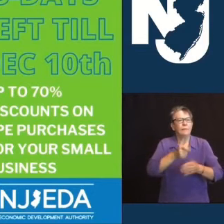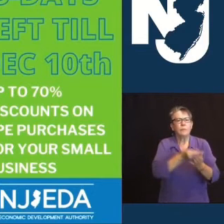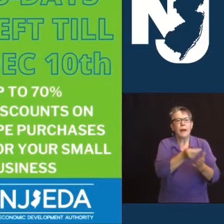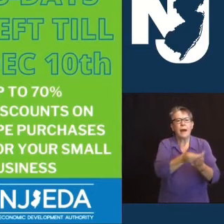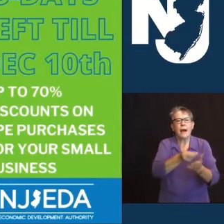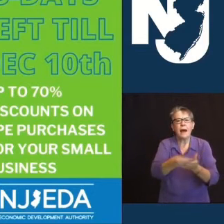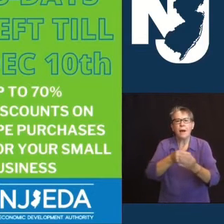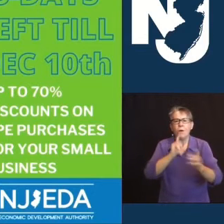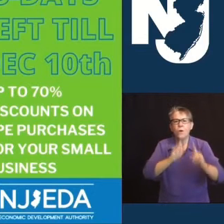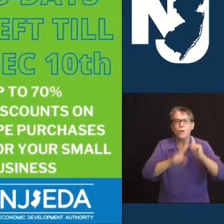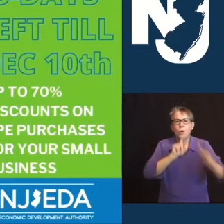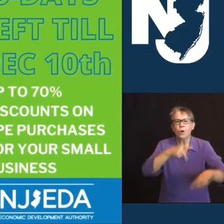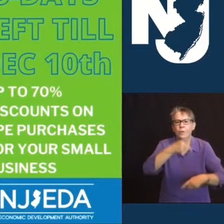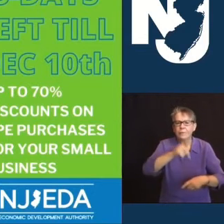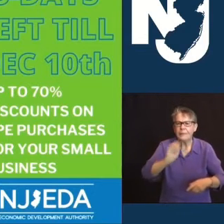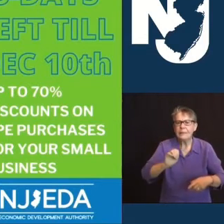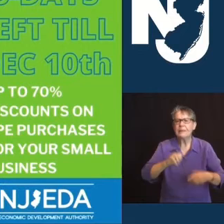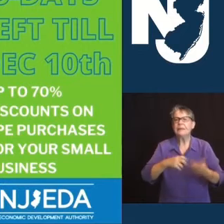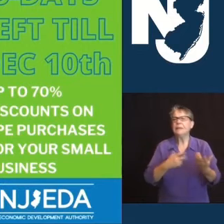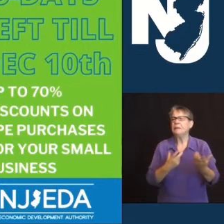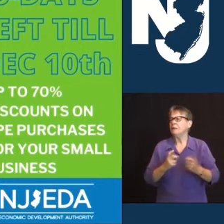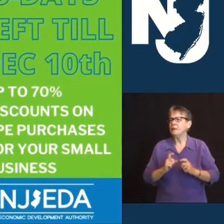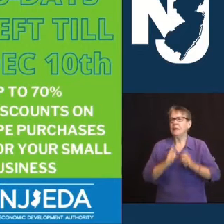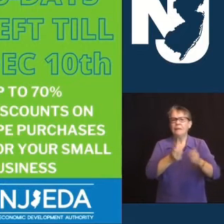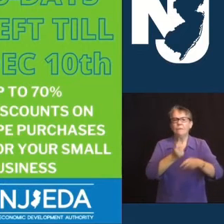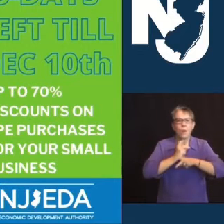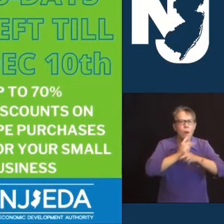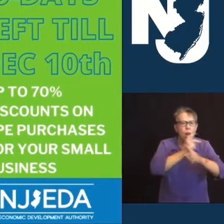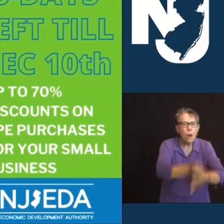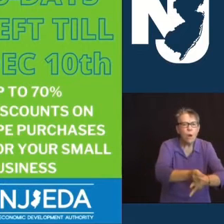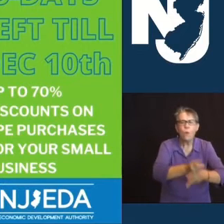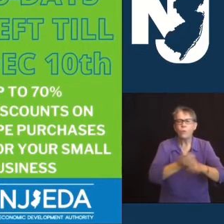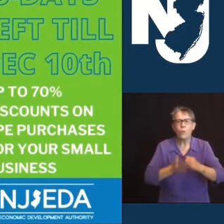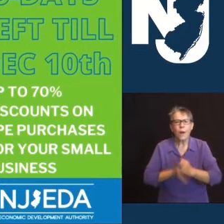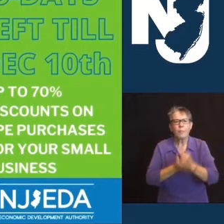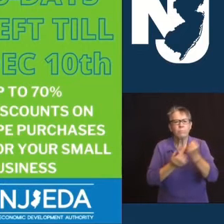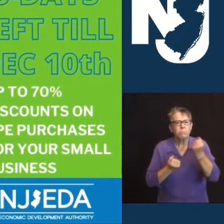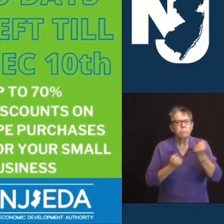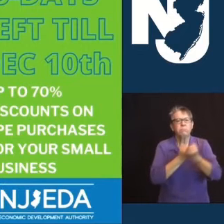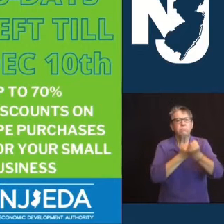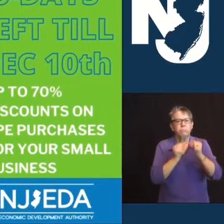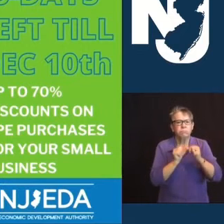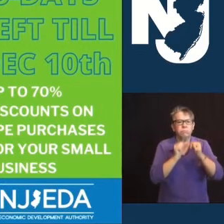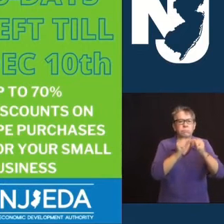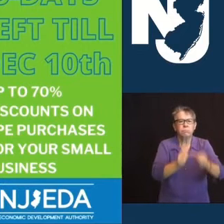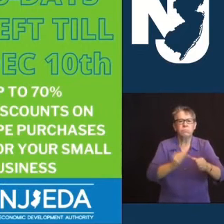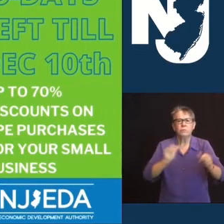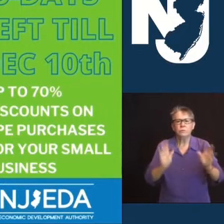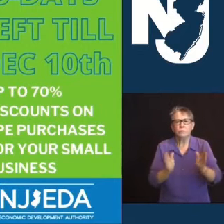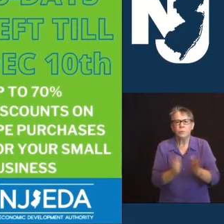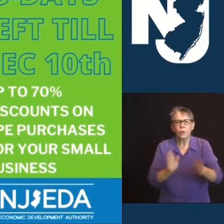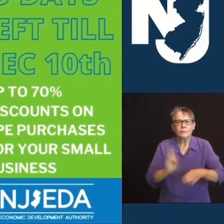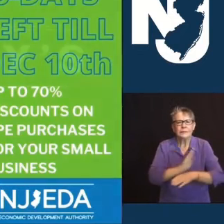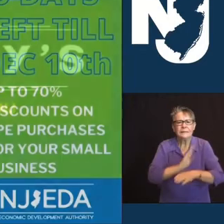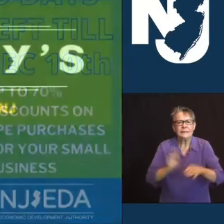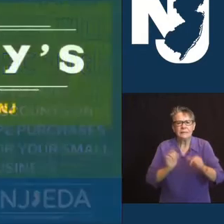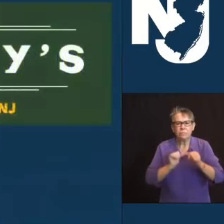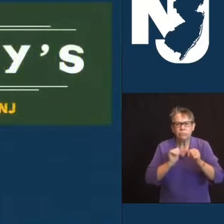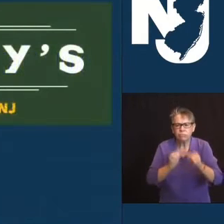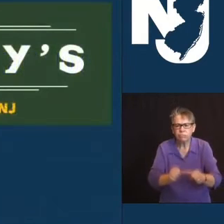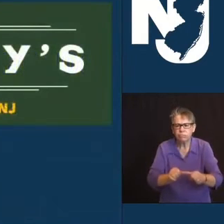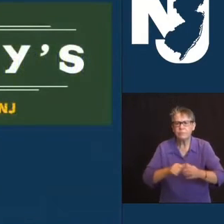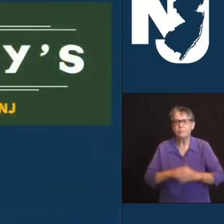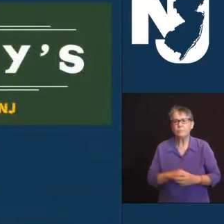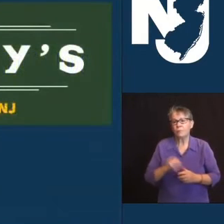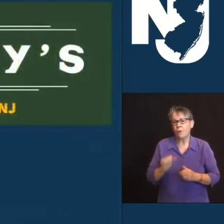small businesses up and down our state. One of those small businesses is Stumpy's